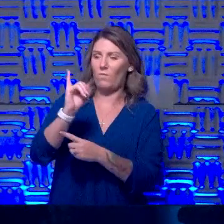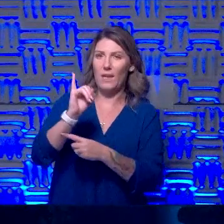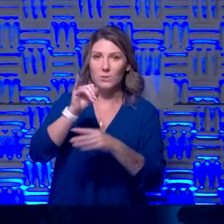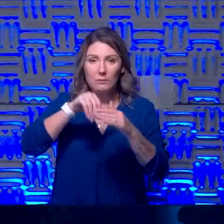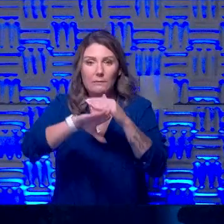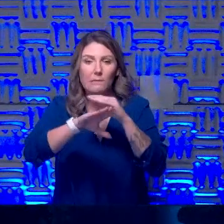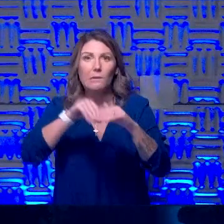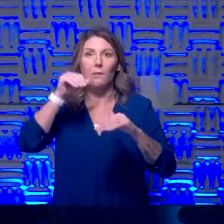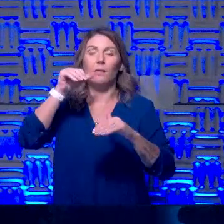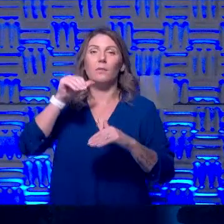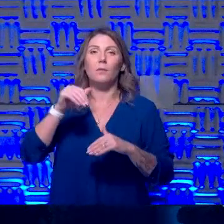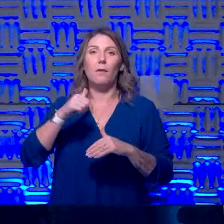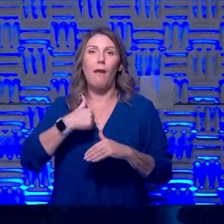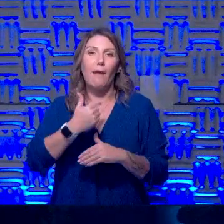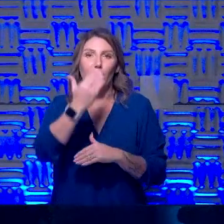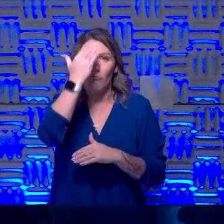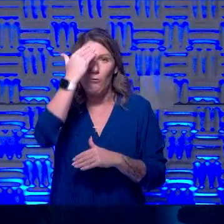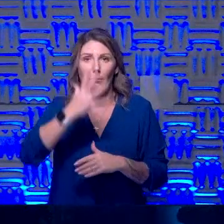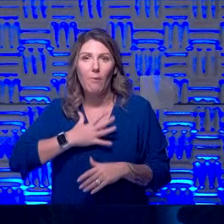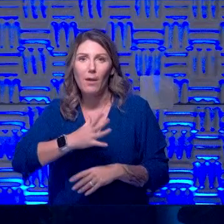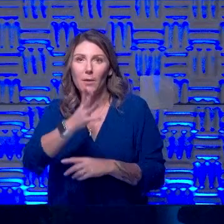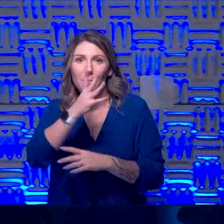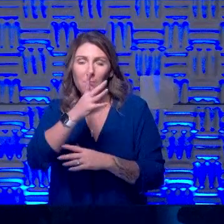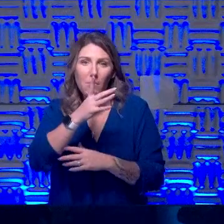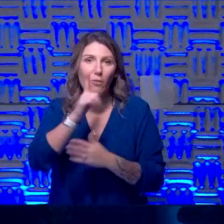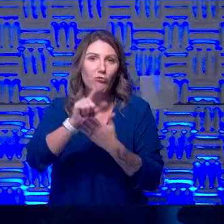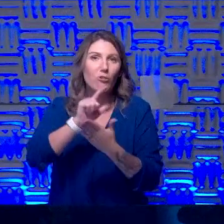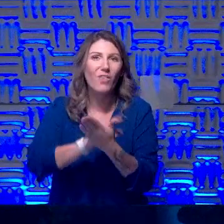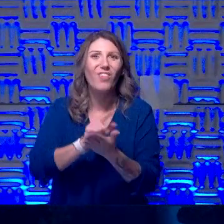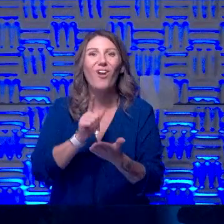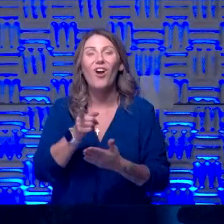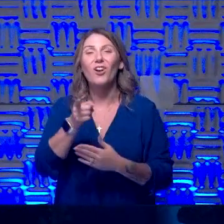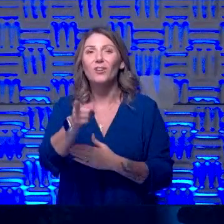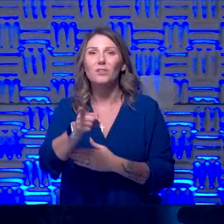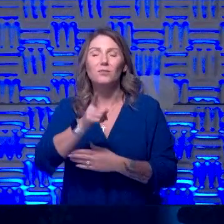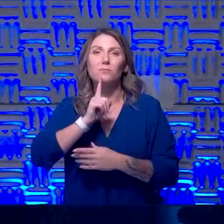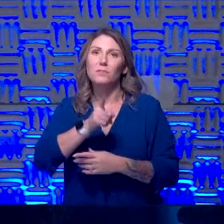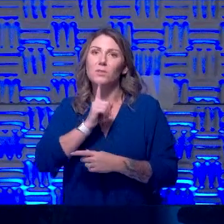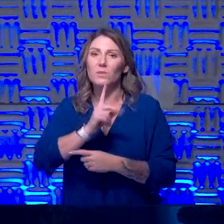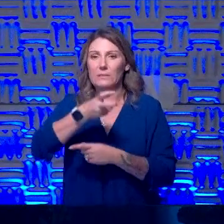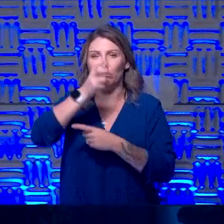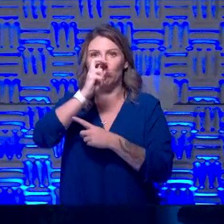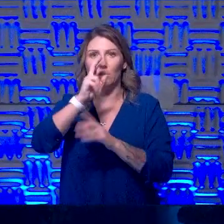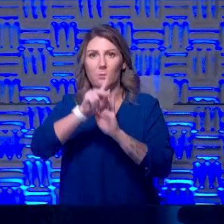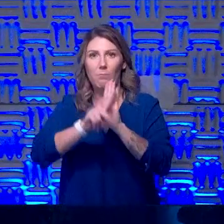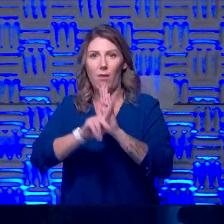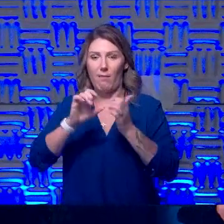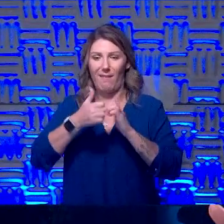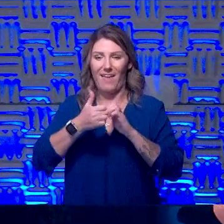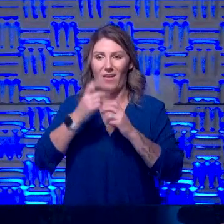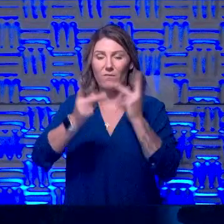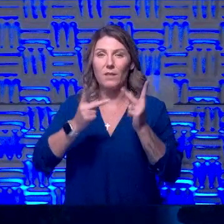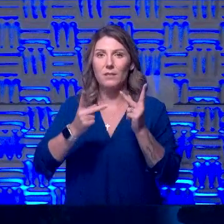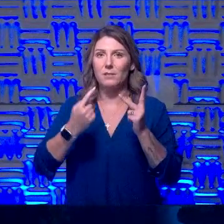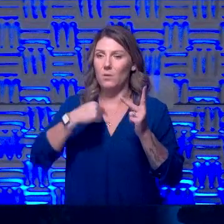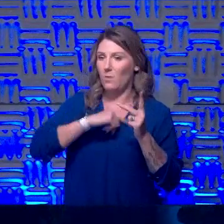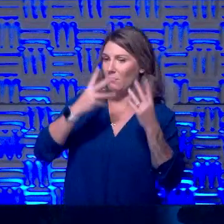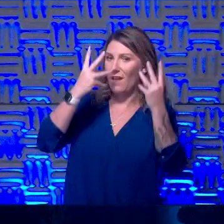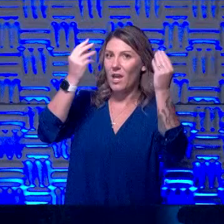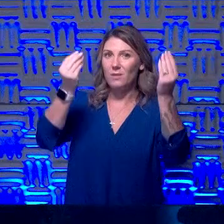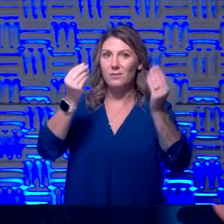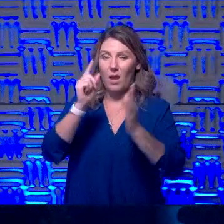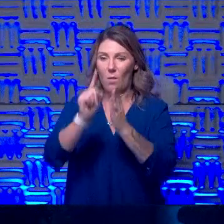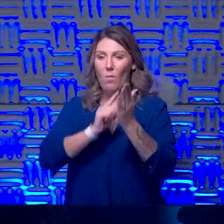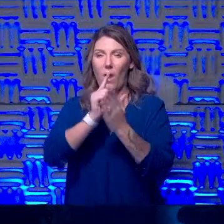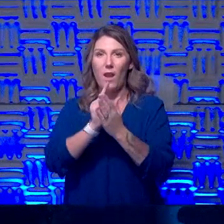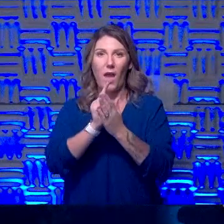in or comes out. I know my mother-in-law is over at Bishop Spencer Place, and very strict policies about how you can visit. You know, we go outside, you can have 1